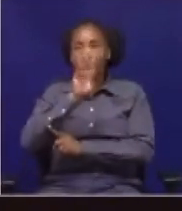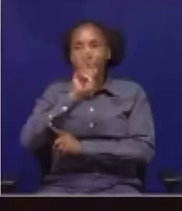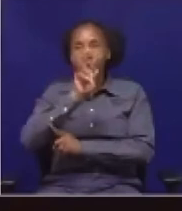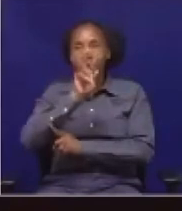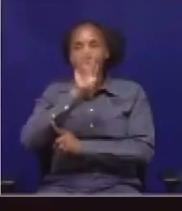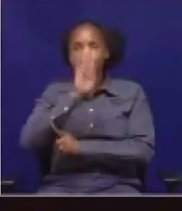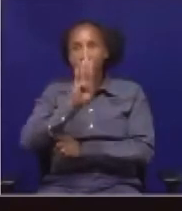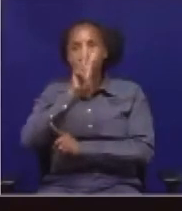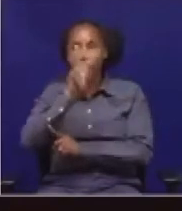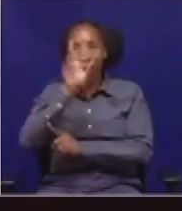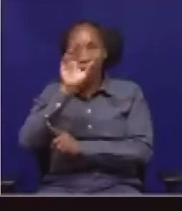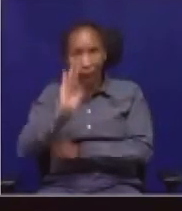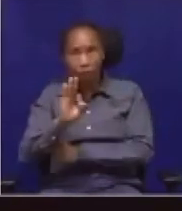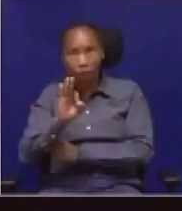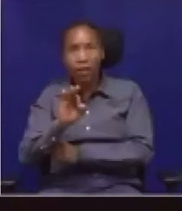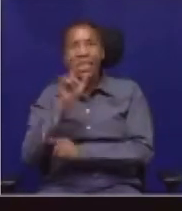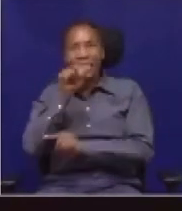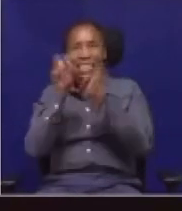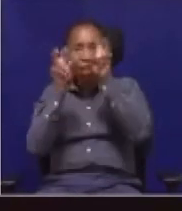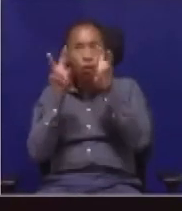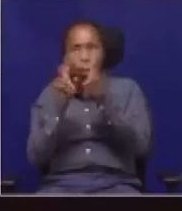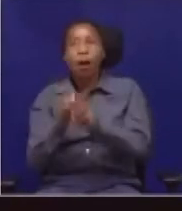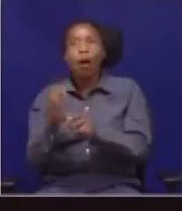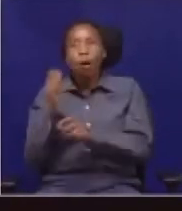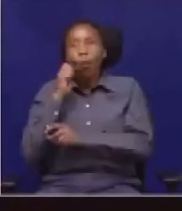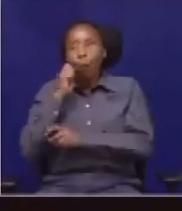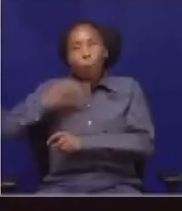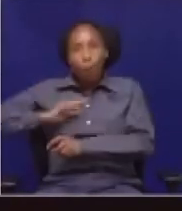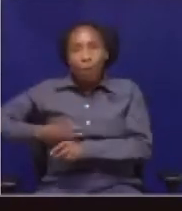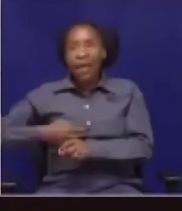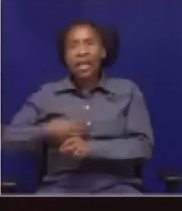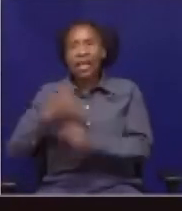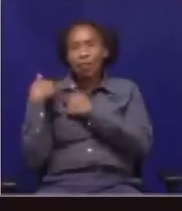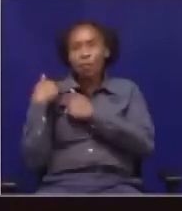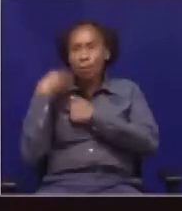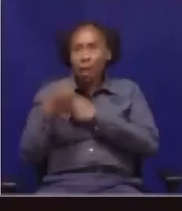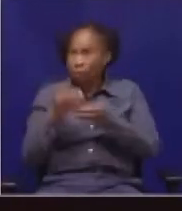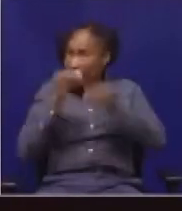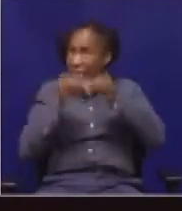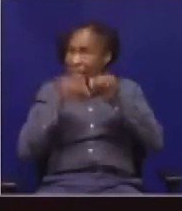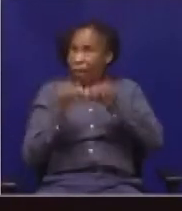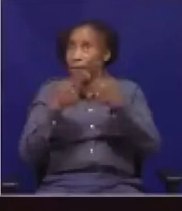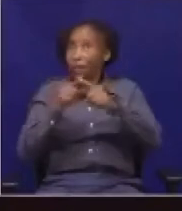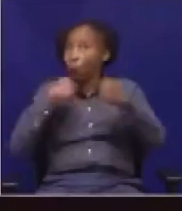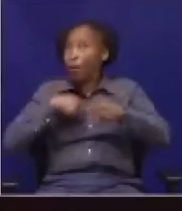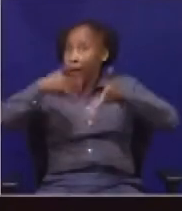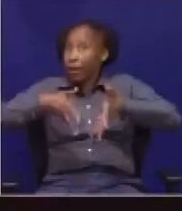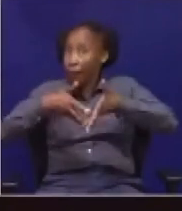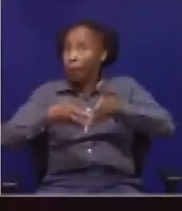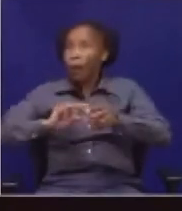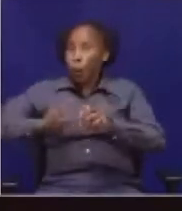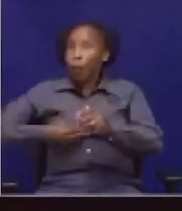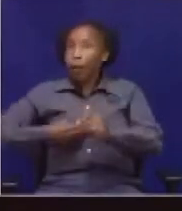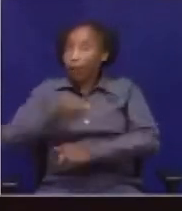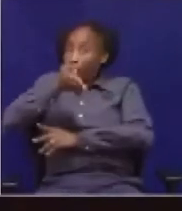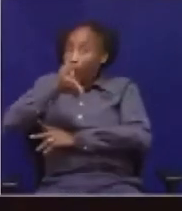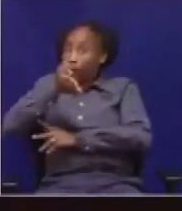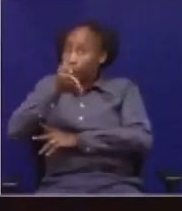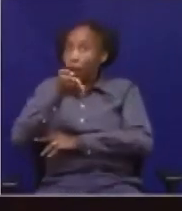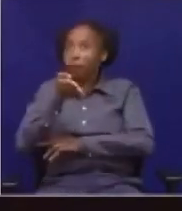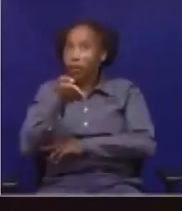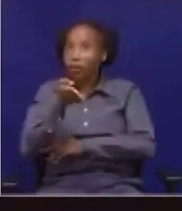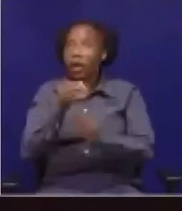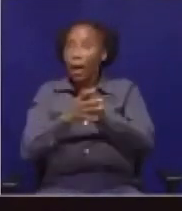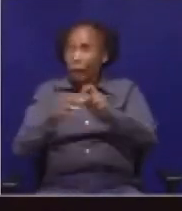issue women should bear the responsibility of fixing, yet here we are. It is women who are at the forefront of